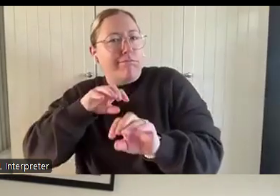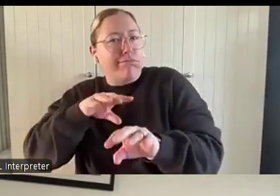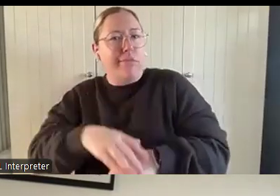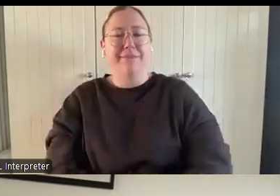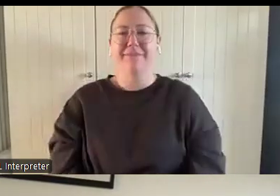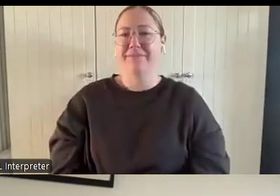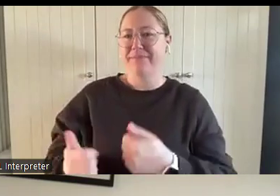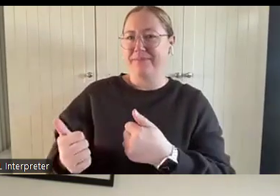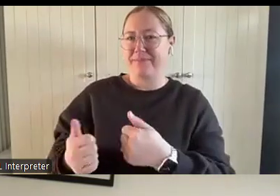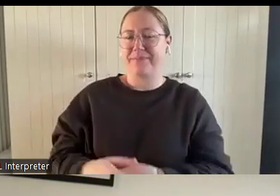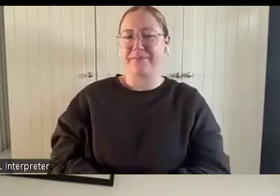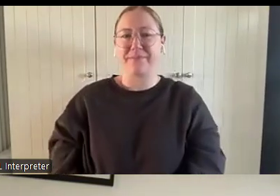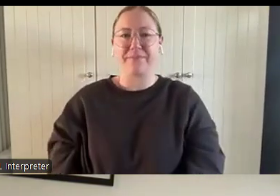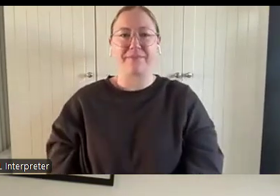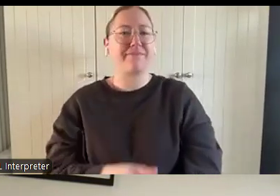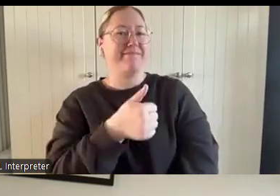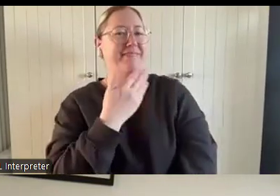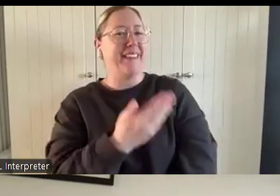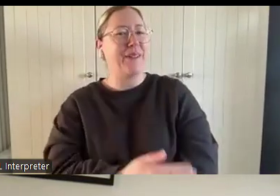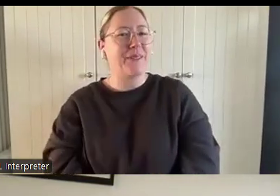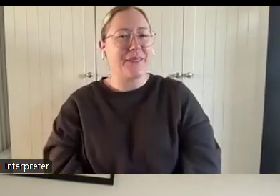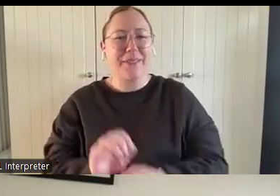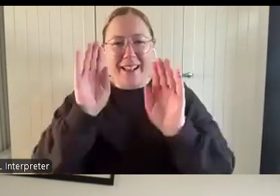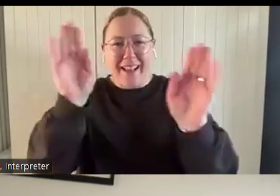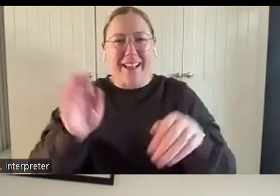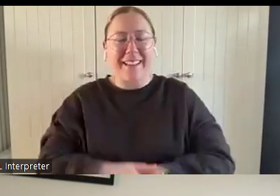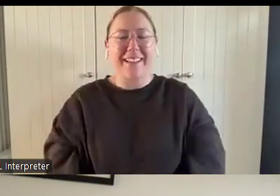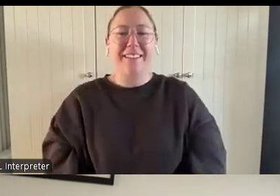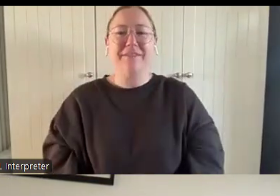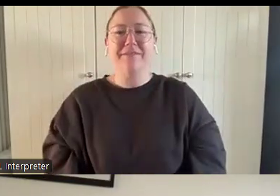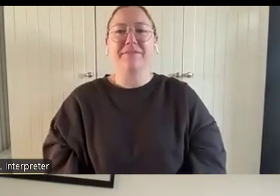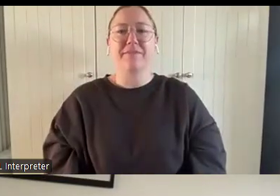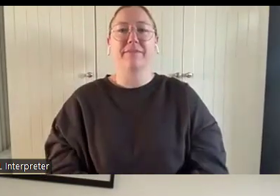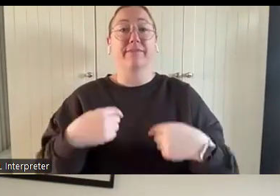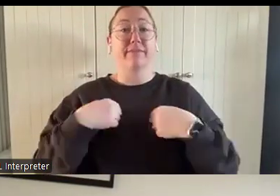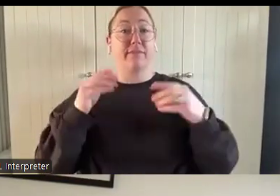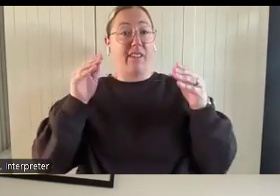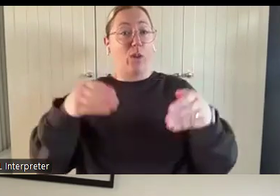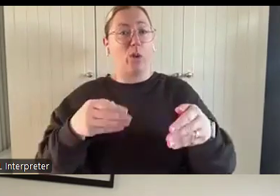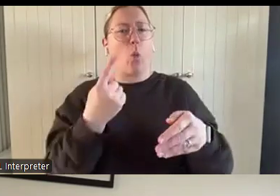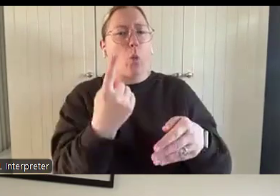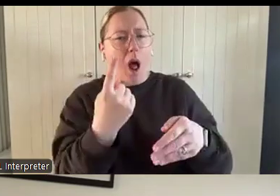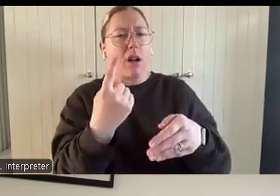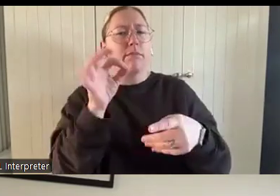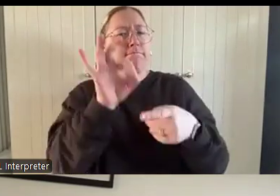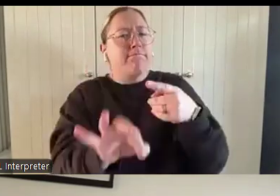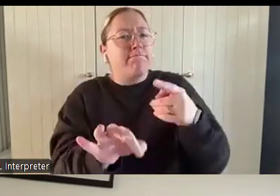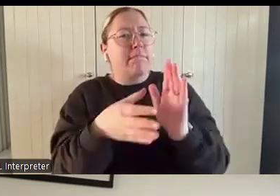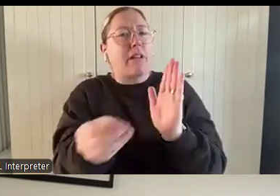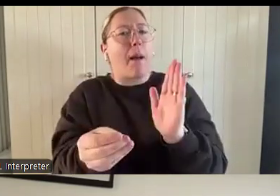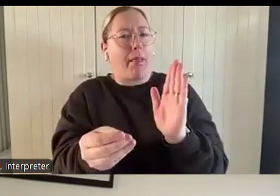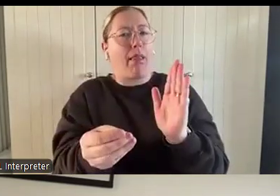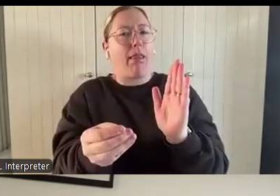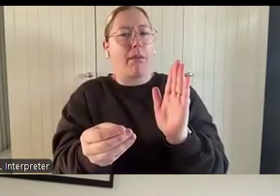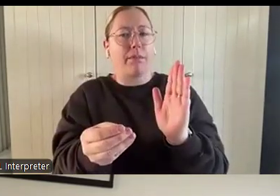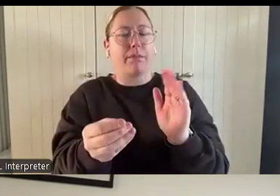Suzanne. Thanks, Frankie. Hi, everyone. So I'm going to focus on one specific example from our programme,